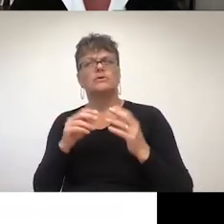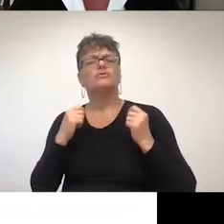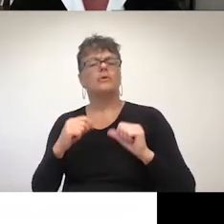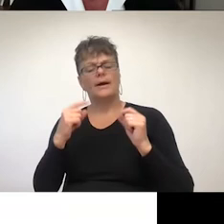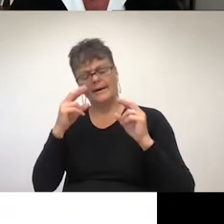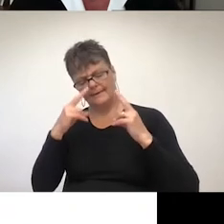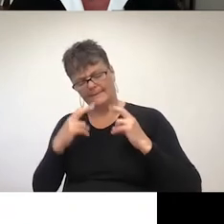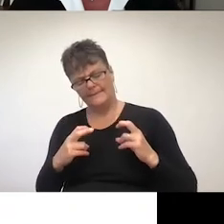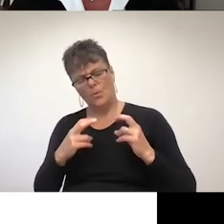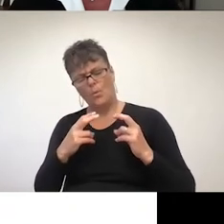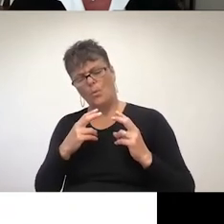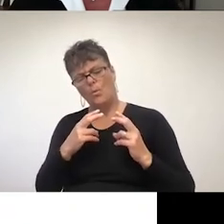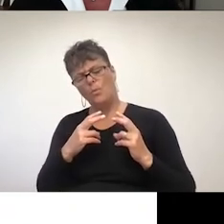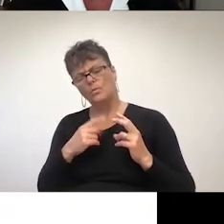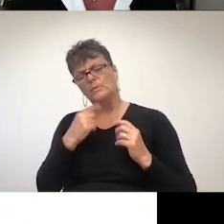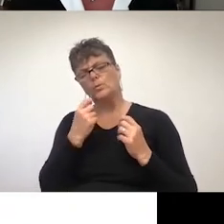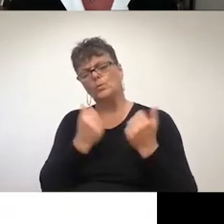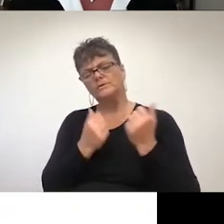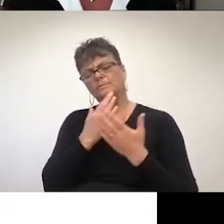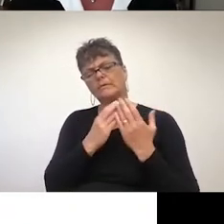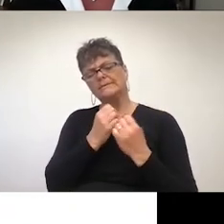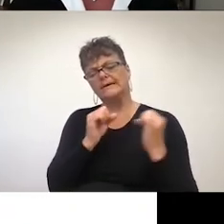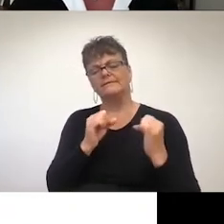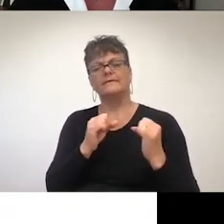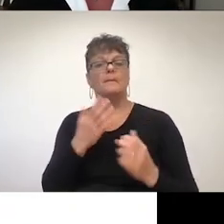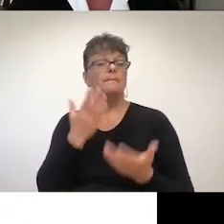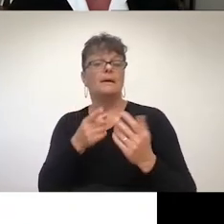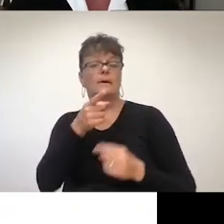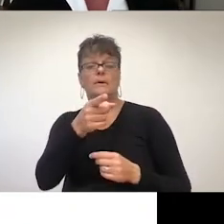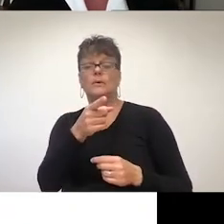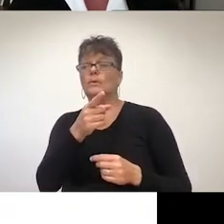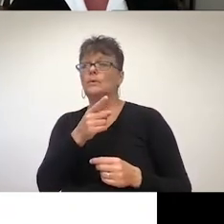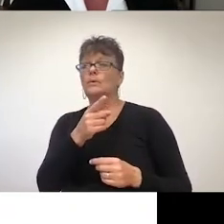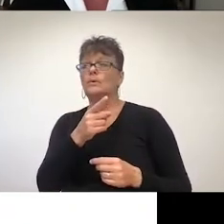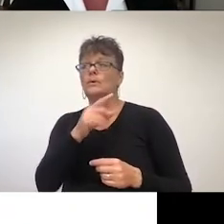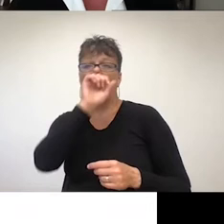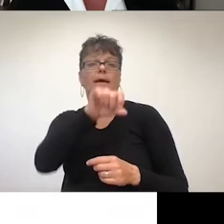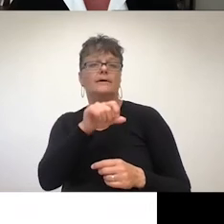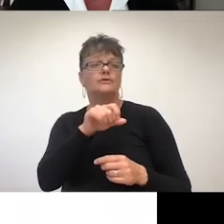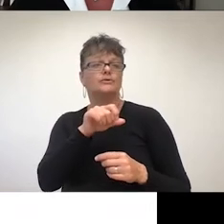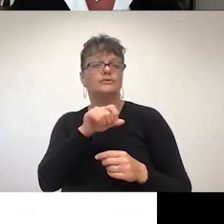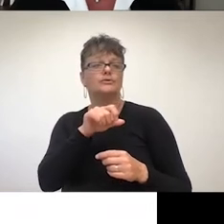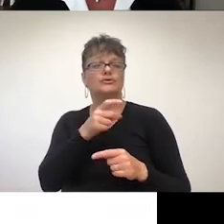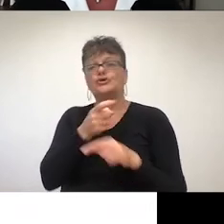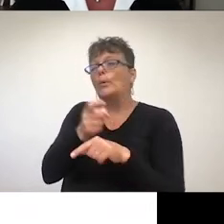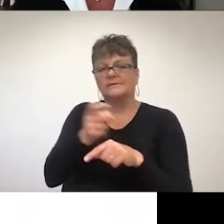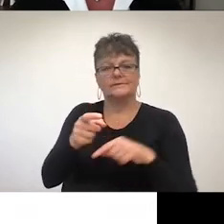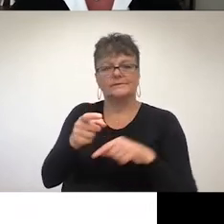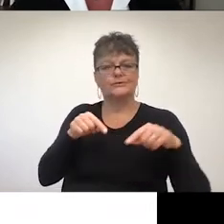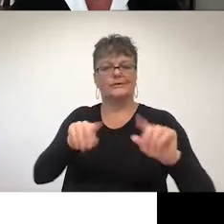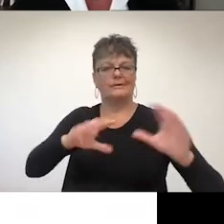let students get to know? Maybe you'd like to crack corny jokes in class. Whatever it might be yourself.